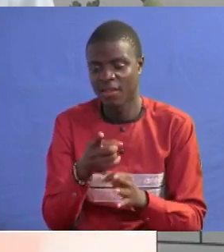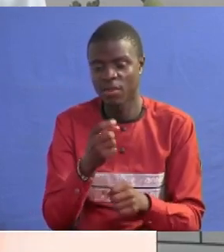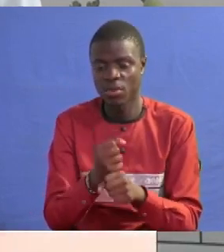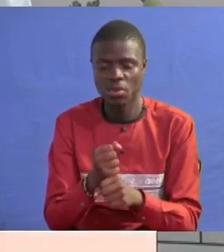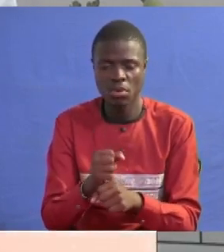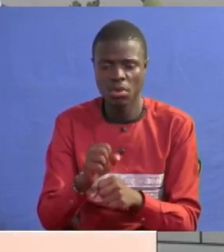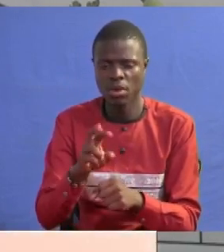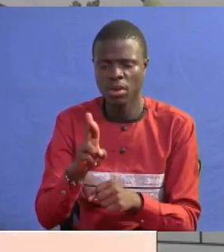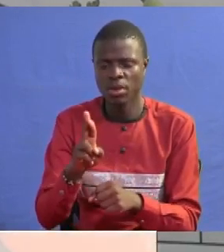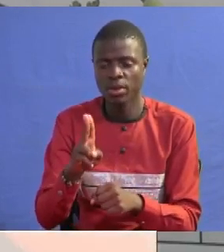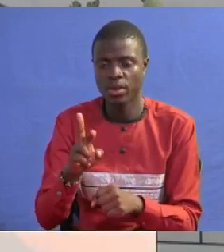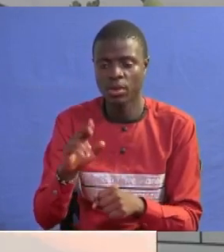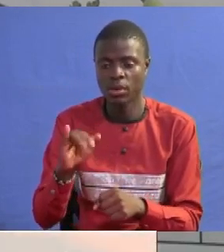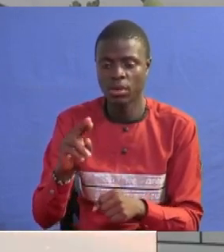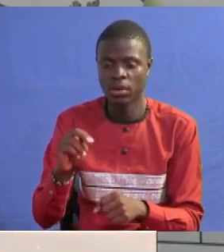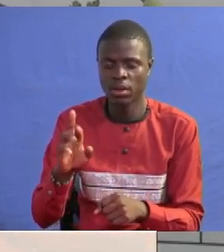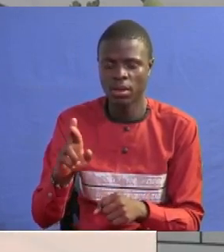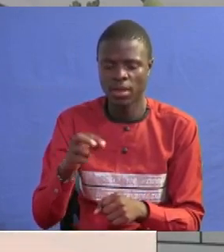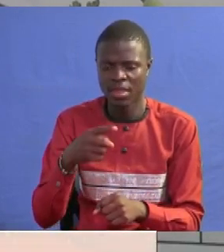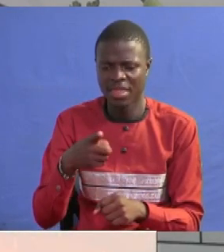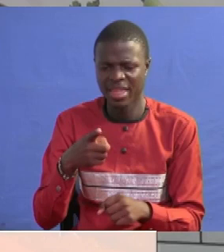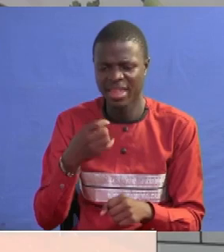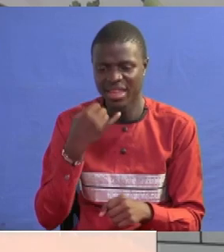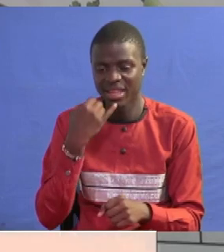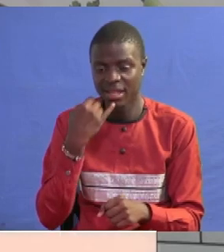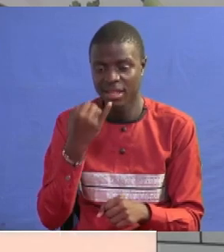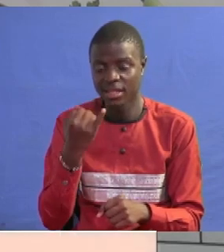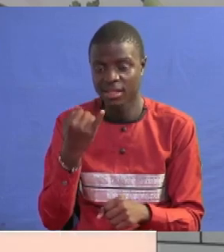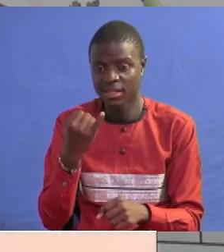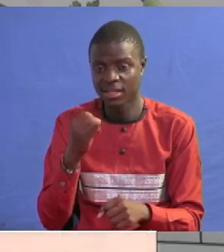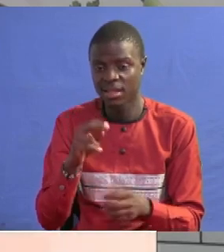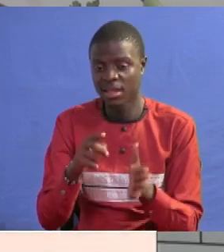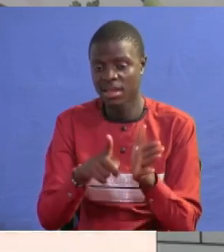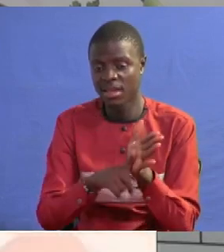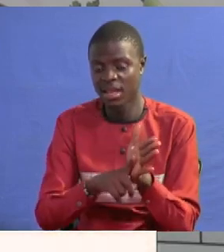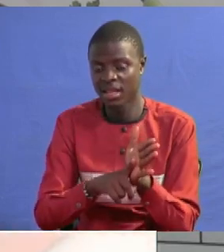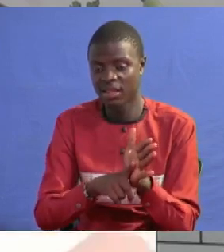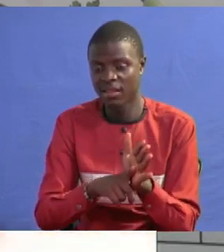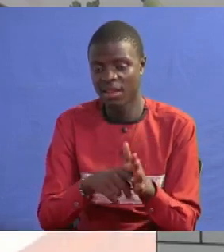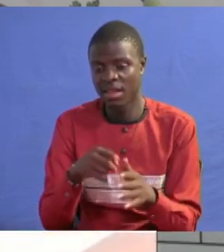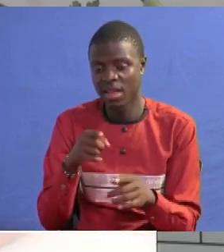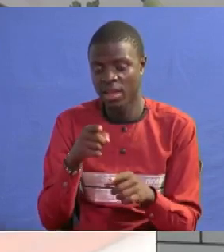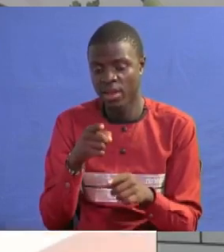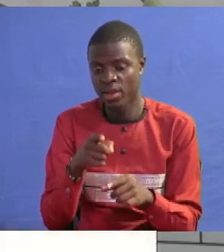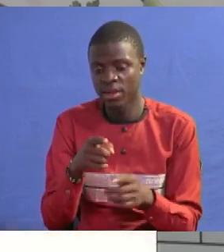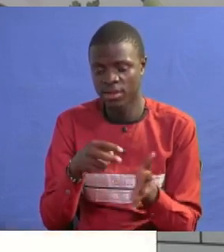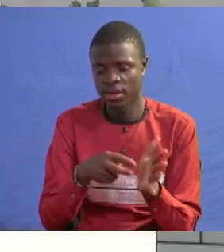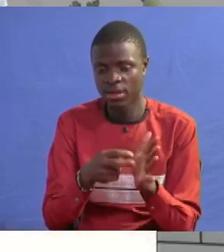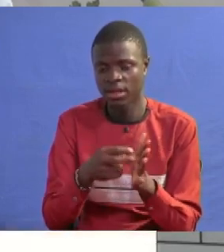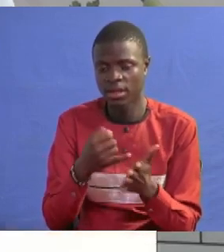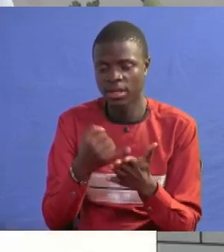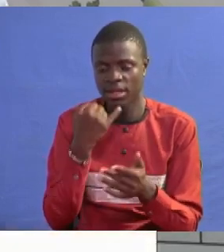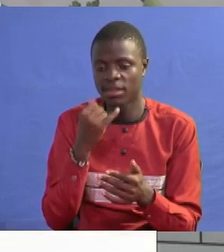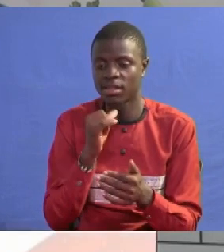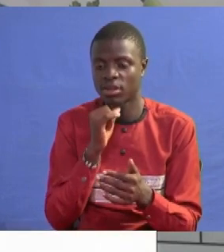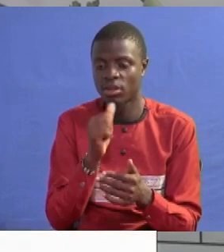serum screening and you see that their BCG or the pregnancy test is negative, HSG, then it means it's not an ovarian,